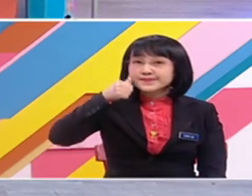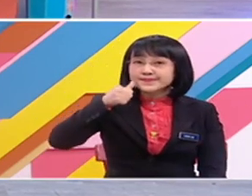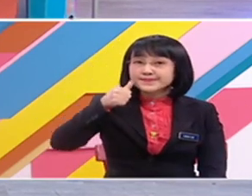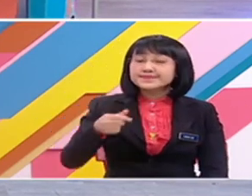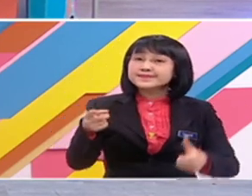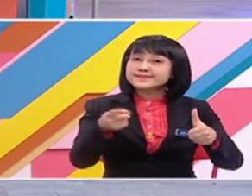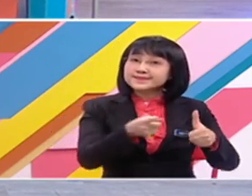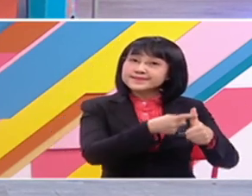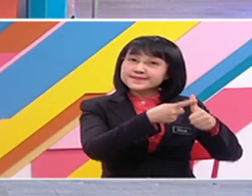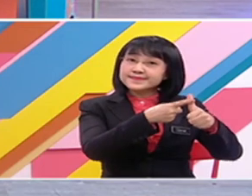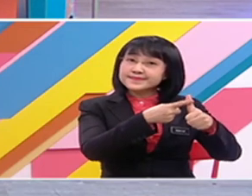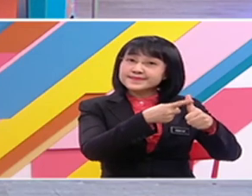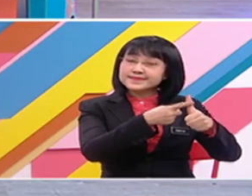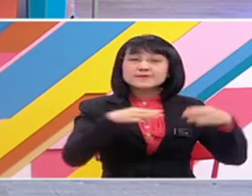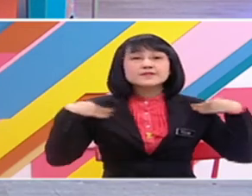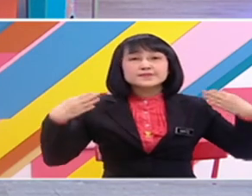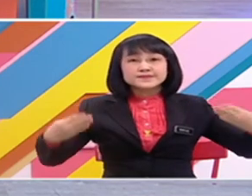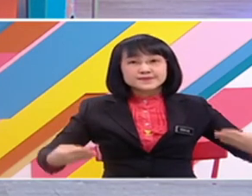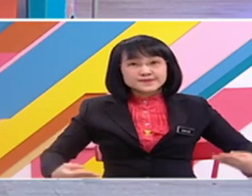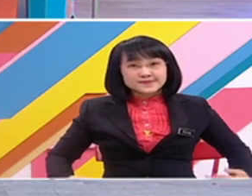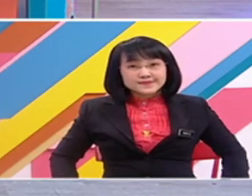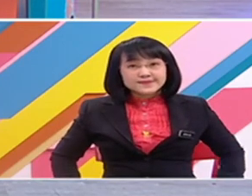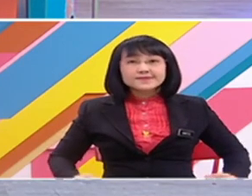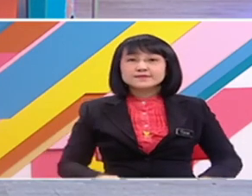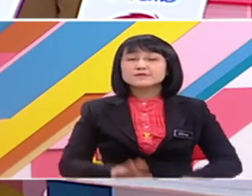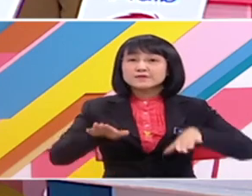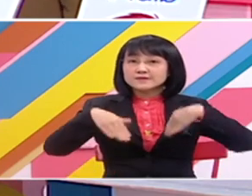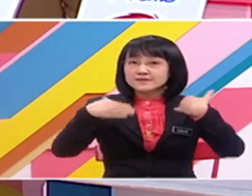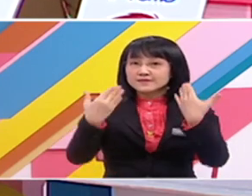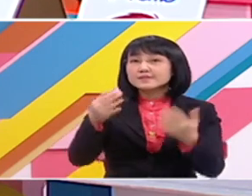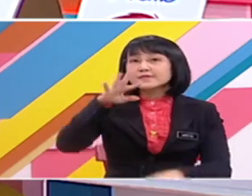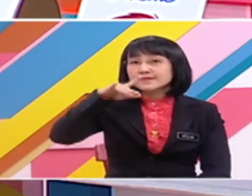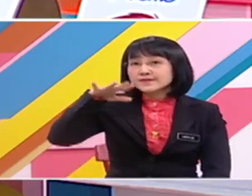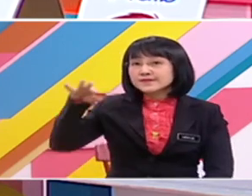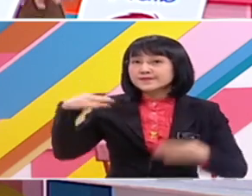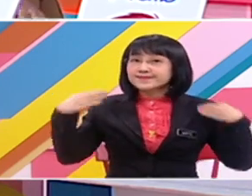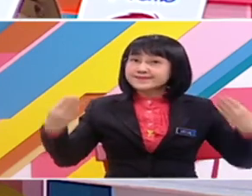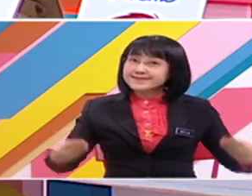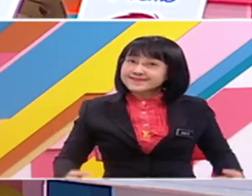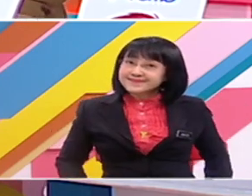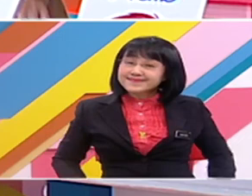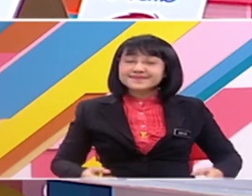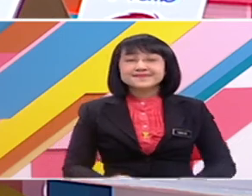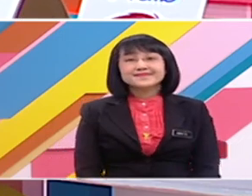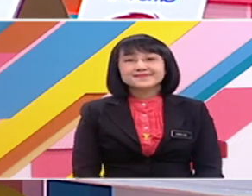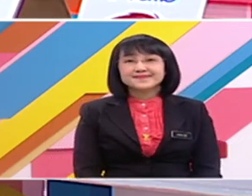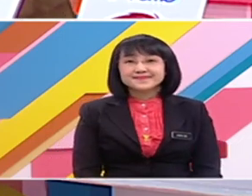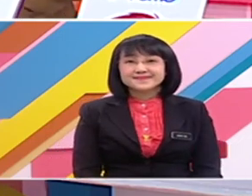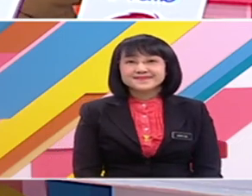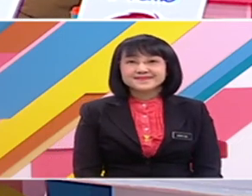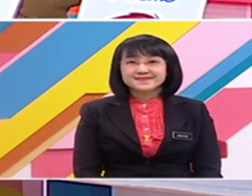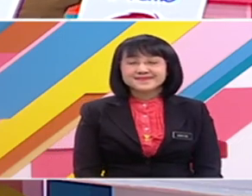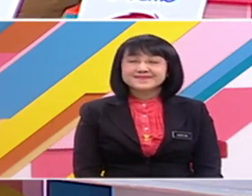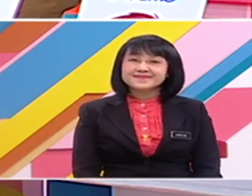one, teacher, is blouse. So how do you spell blouse, teacher? Can you join me together? Yes, of course. And also, kids out